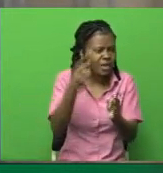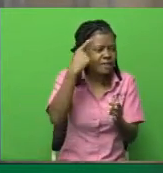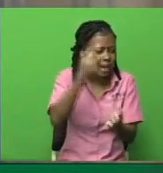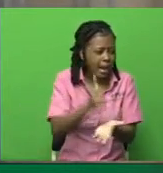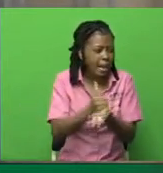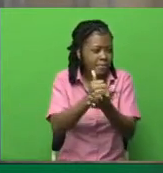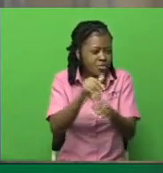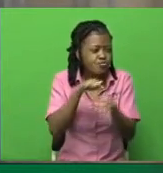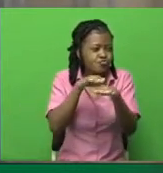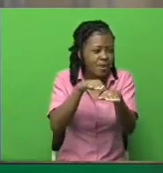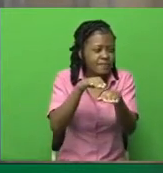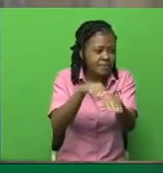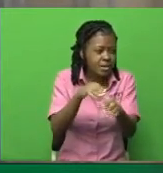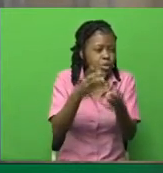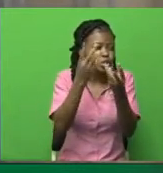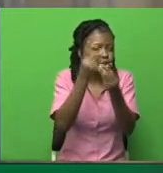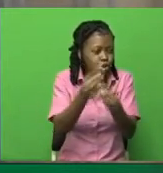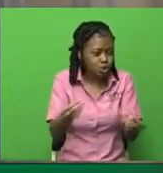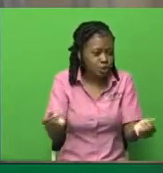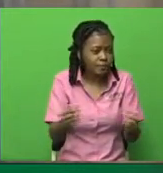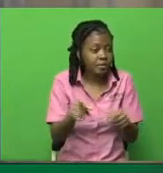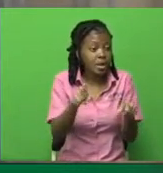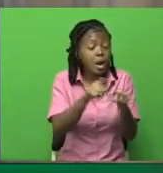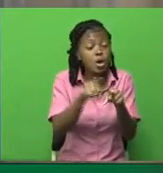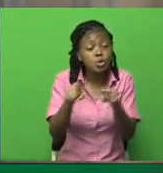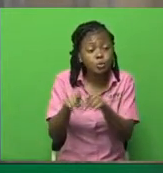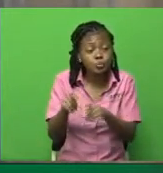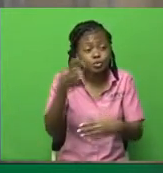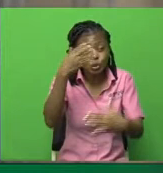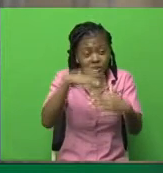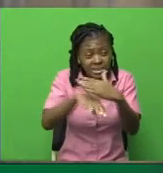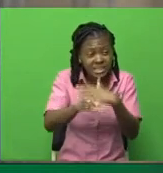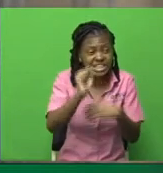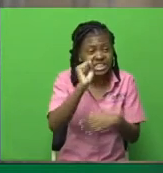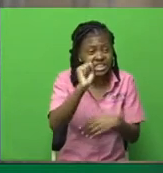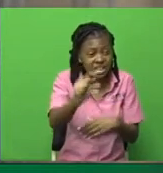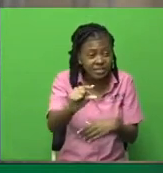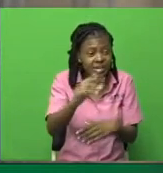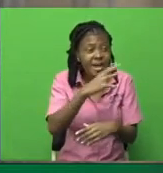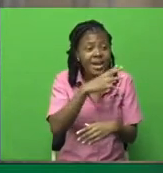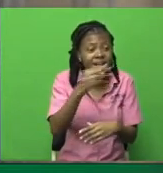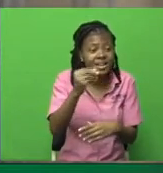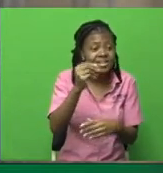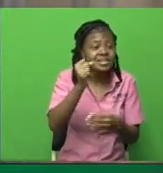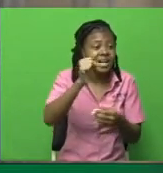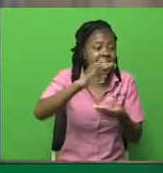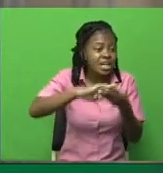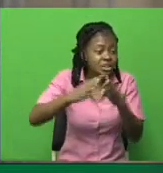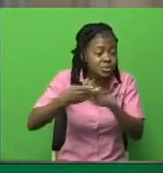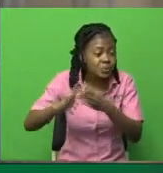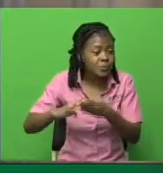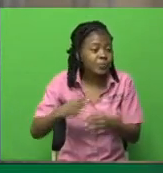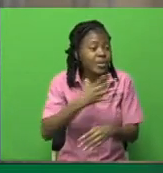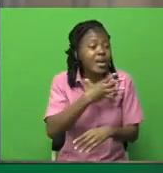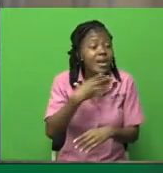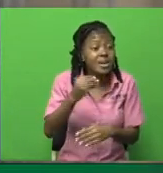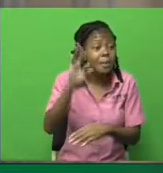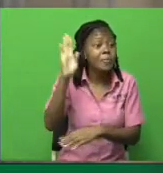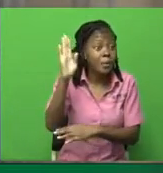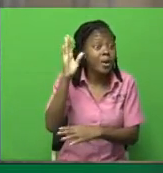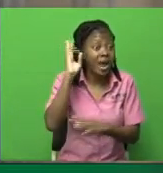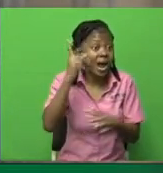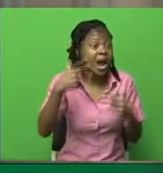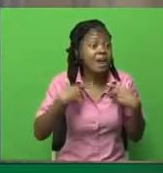Randy and Scarborough he then promised a Toco Port since the first budget